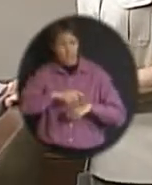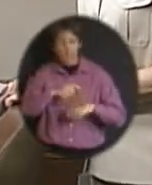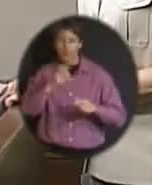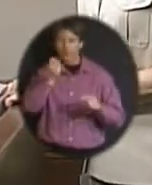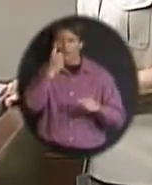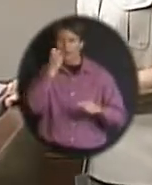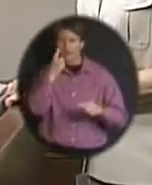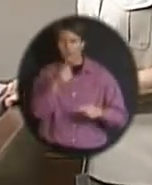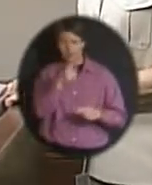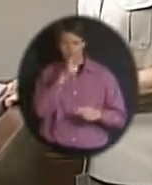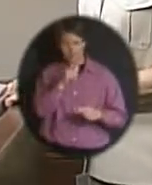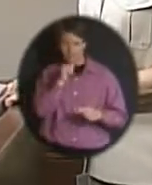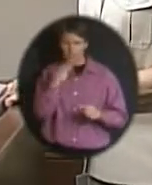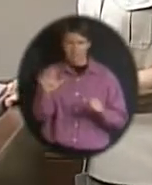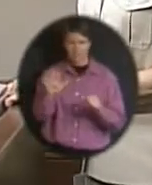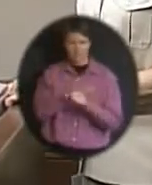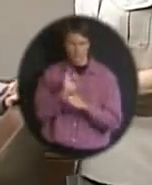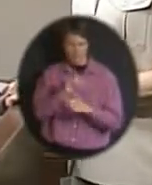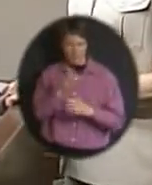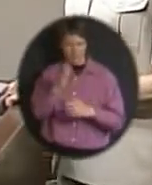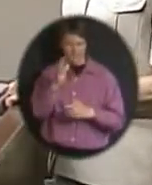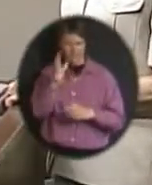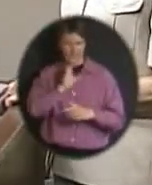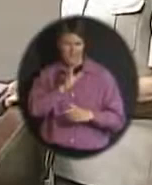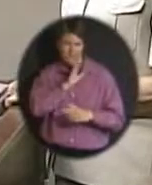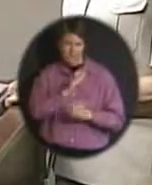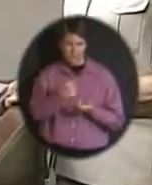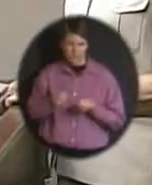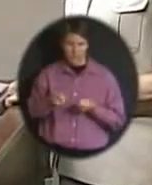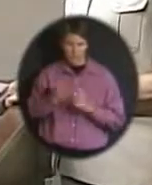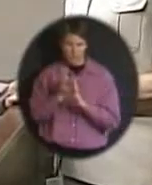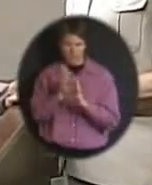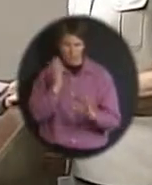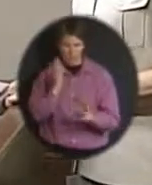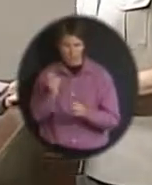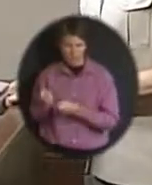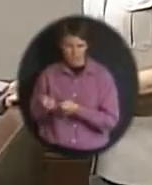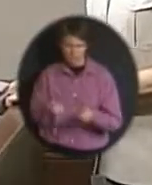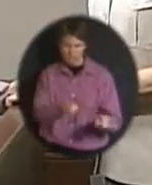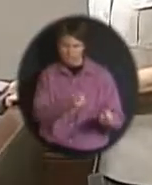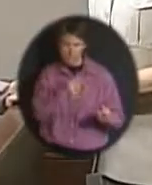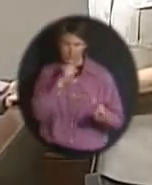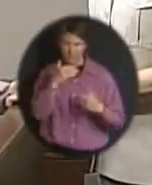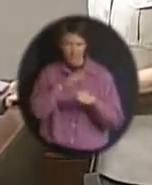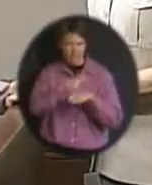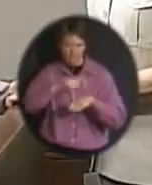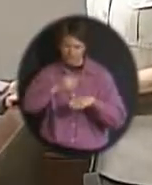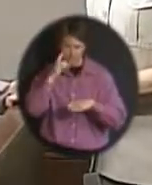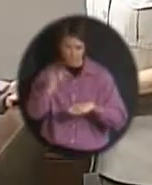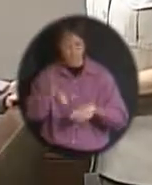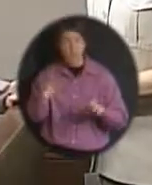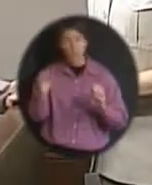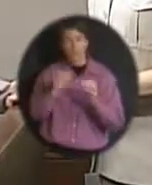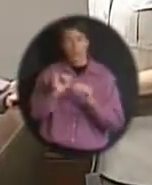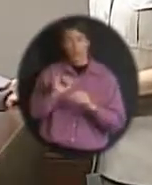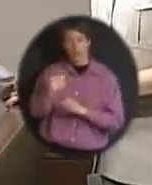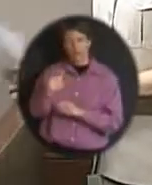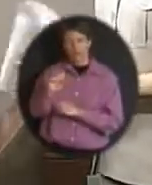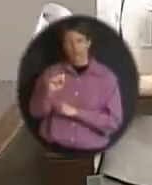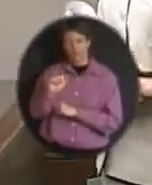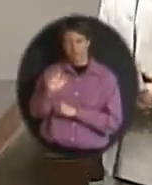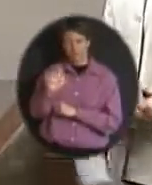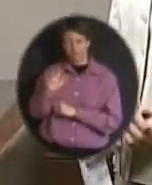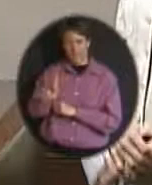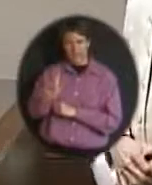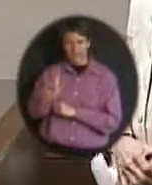be the full-blown cafeteria go through the line lunch because we don't have time in a 4-hour instructional day to do that. So it's more of a sack lunch